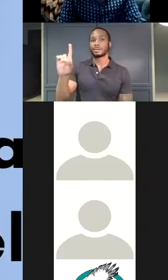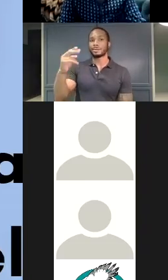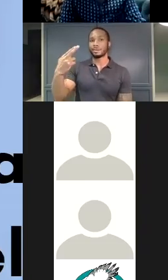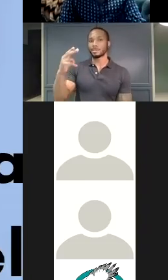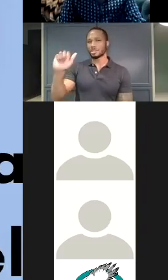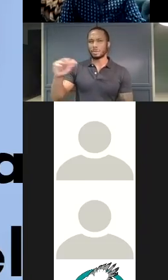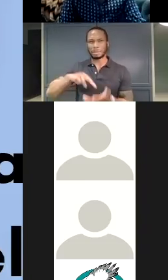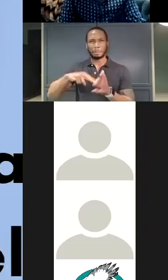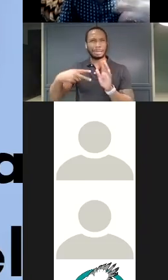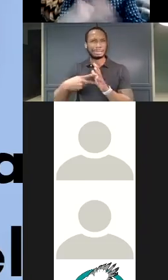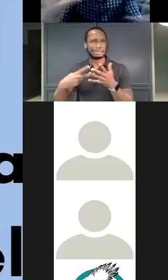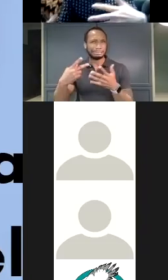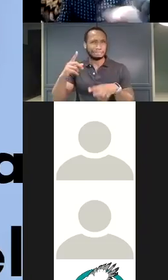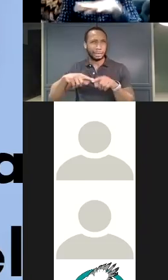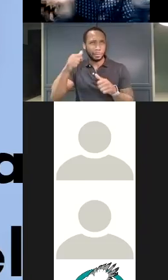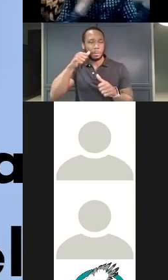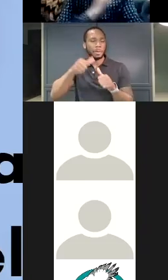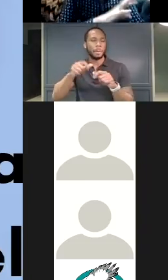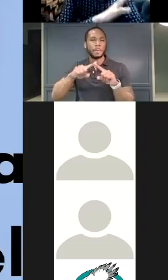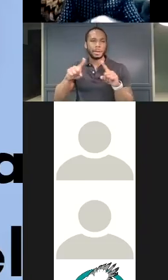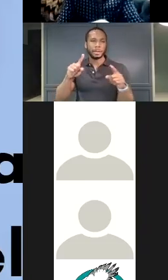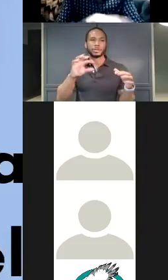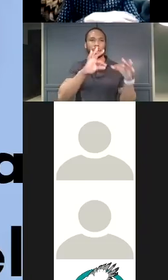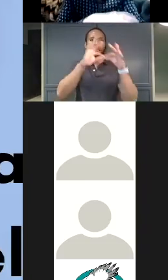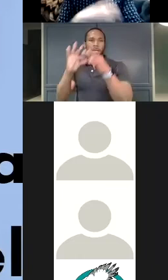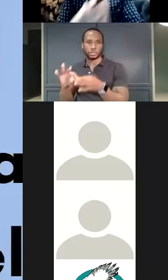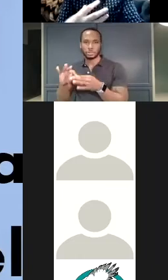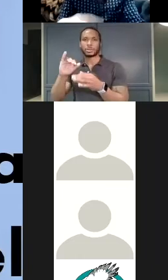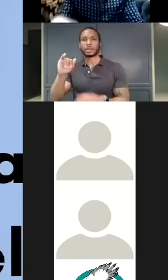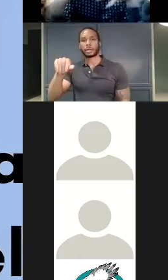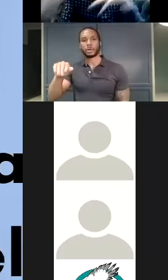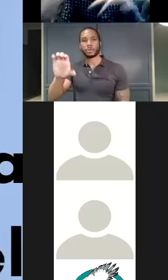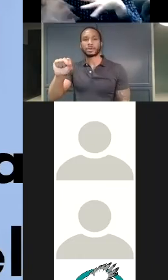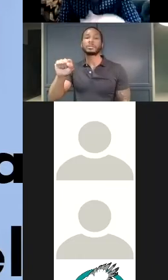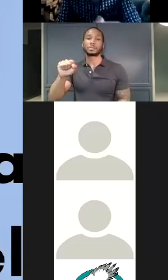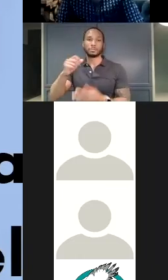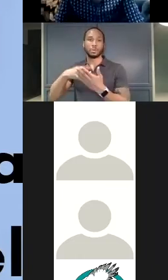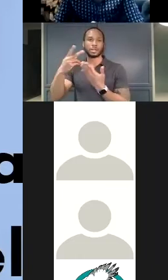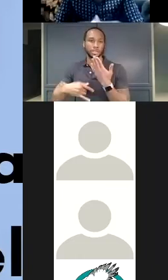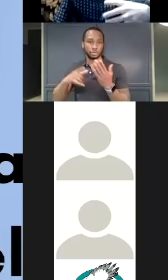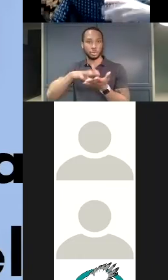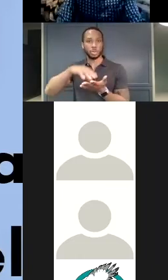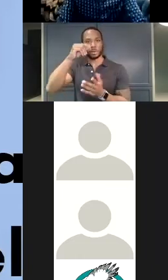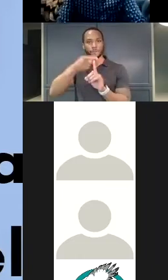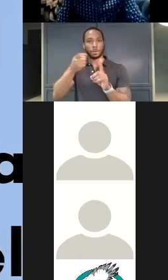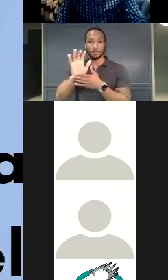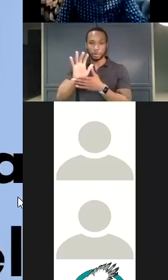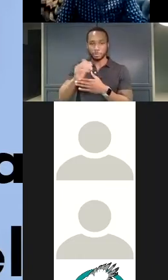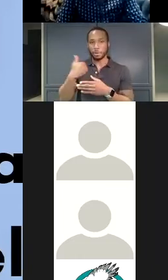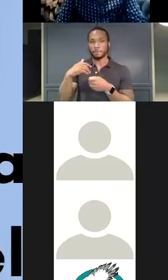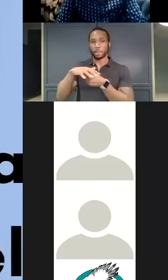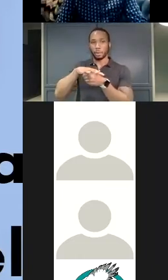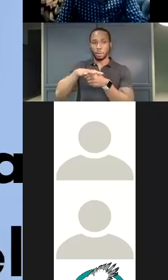stands for, but it's like an offshoot of the Icarus Project, which we learned about in that video. There's local options like the Promise Resource